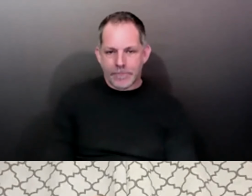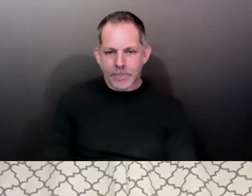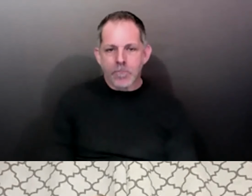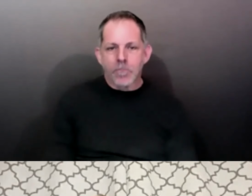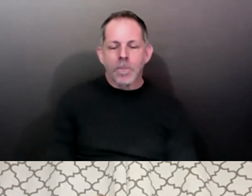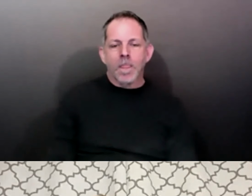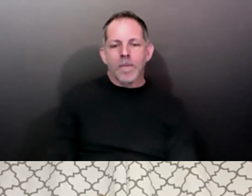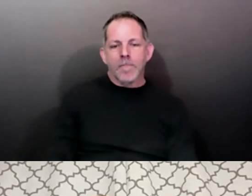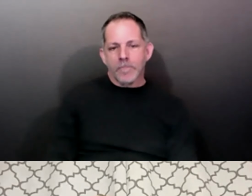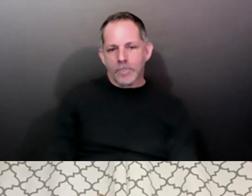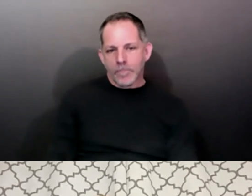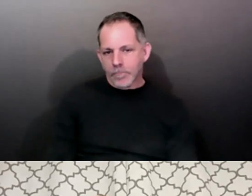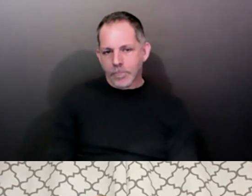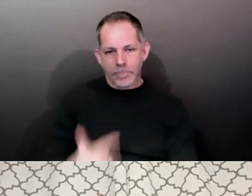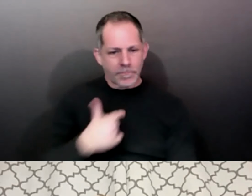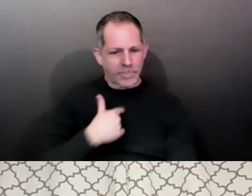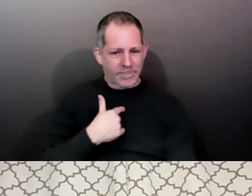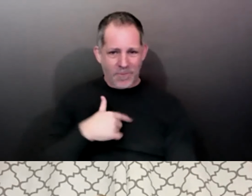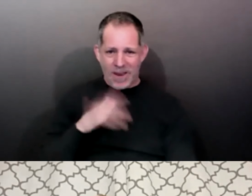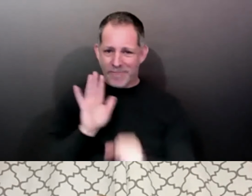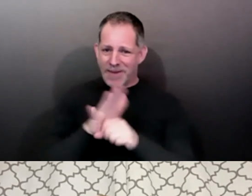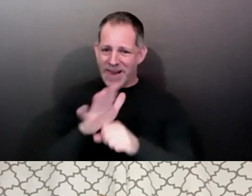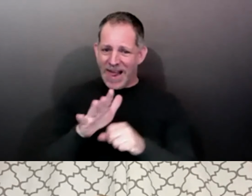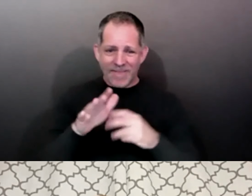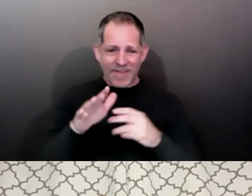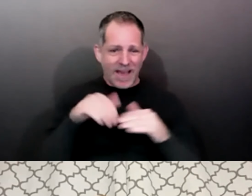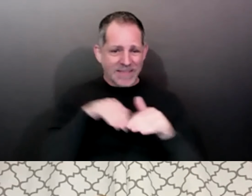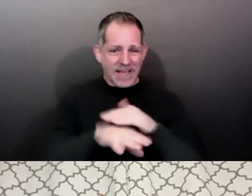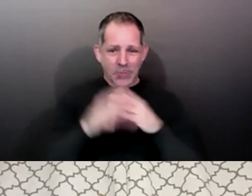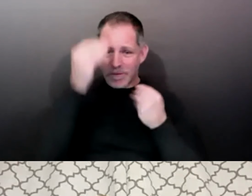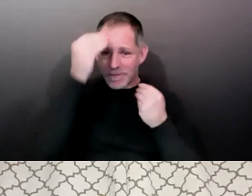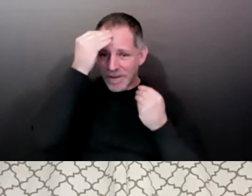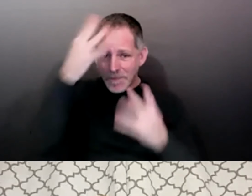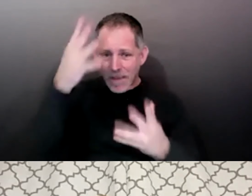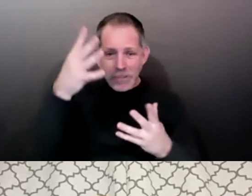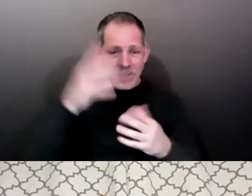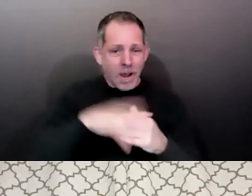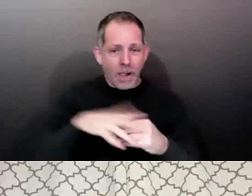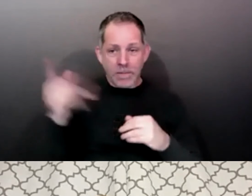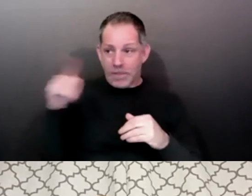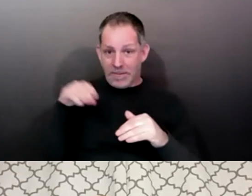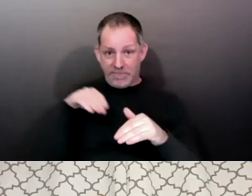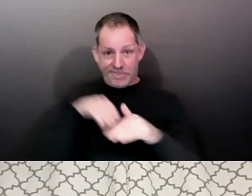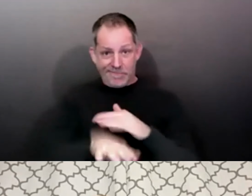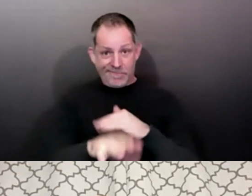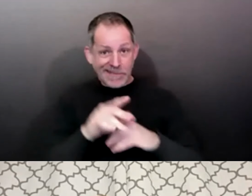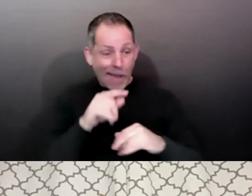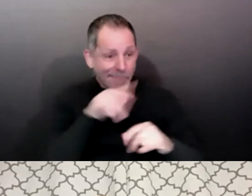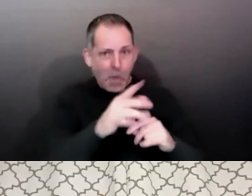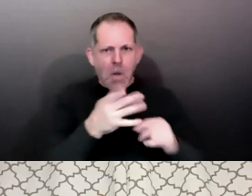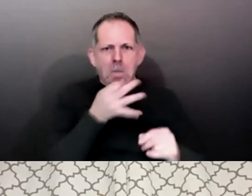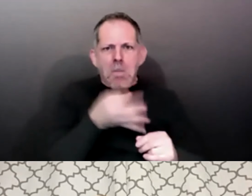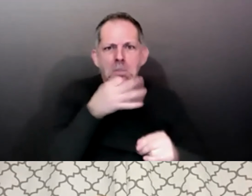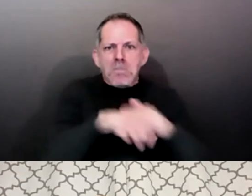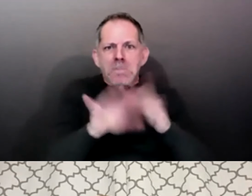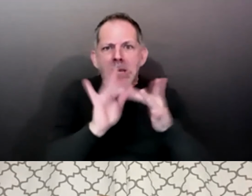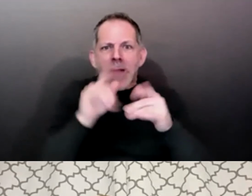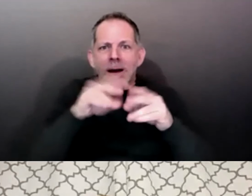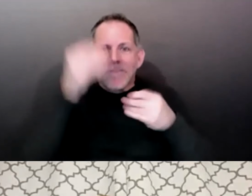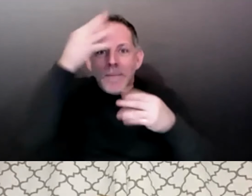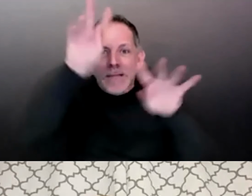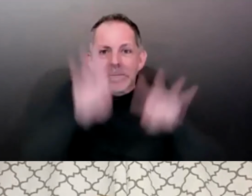media that are needed. So, you know, we'll continue the efforts that Jason has mentioned to try to help older adults,